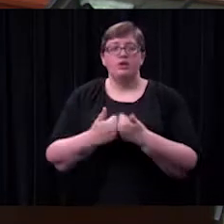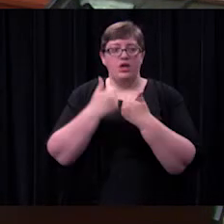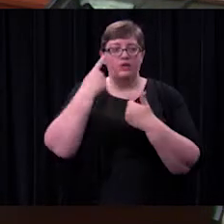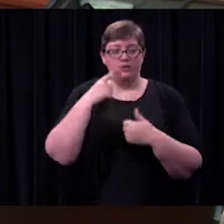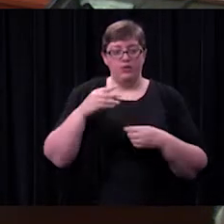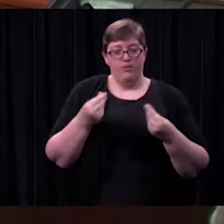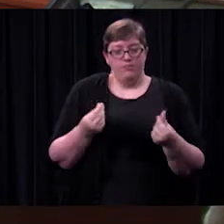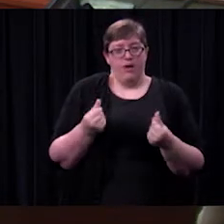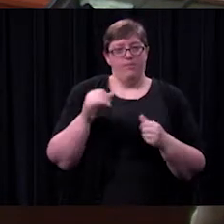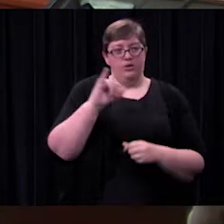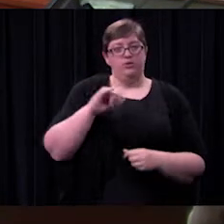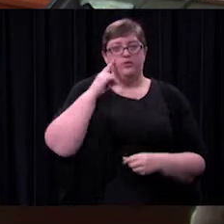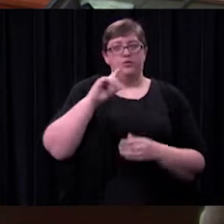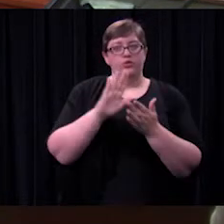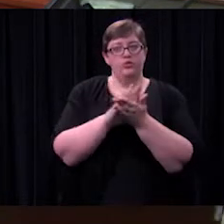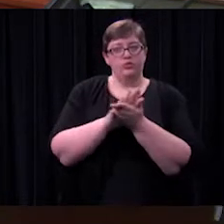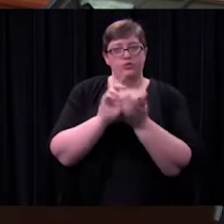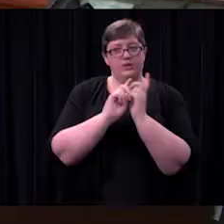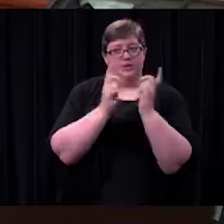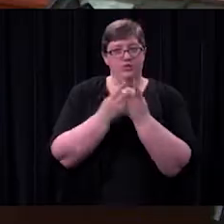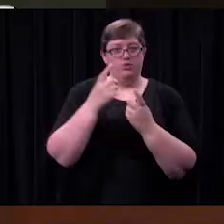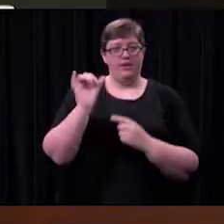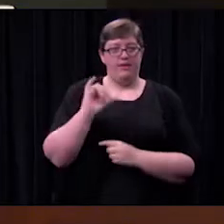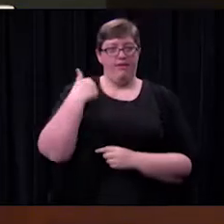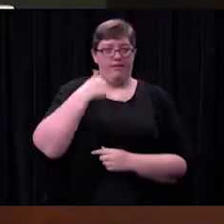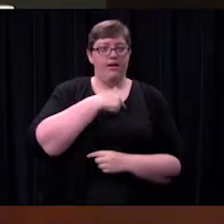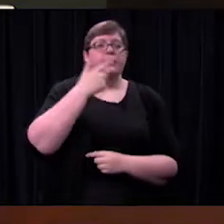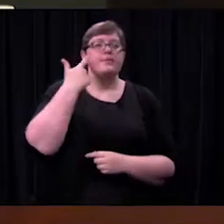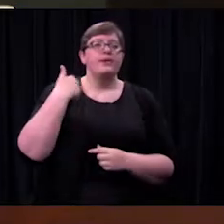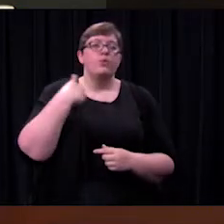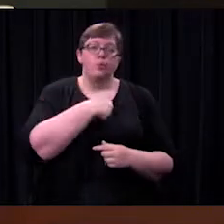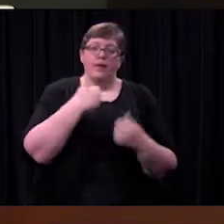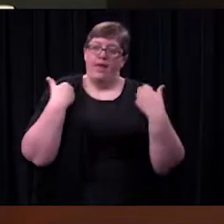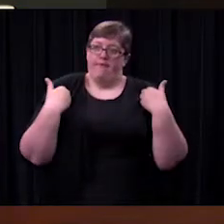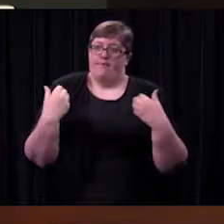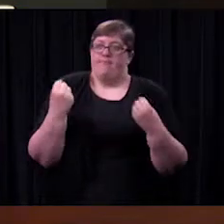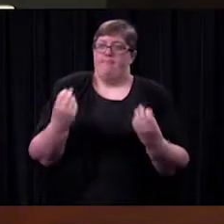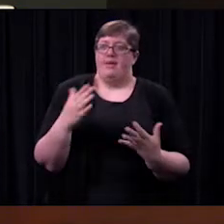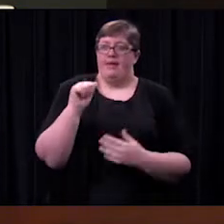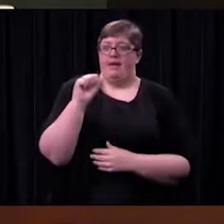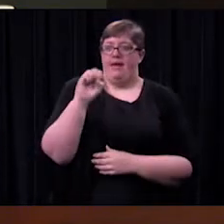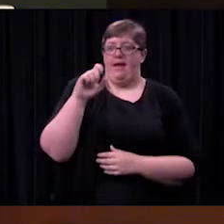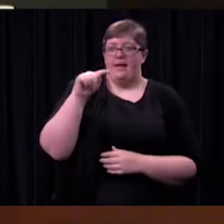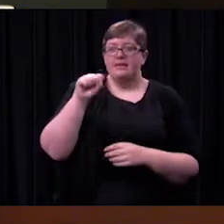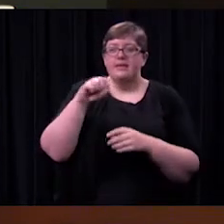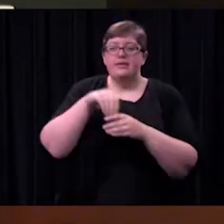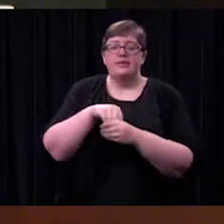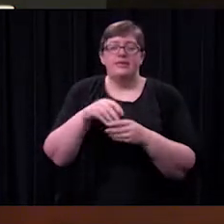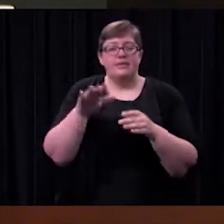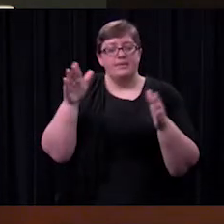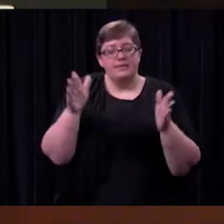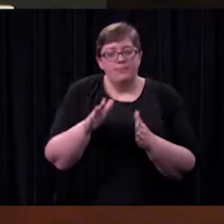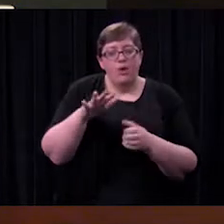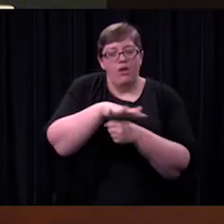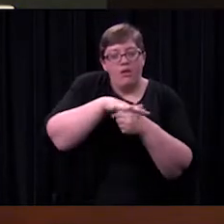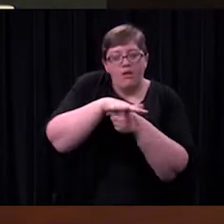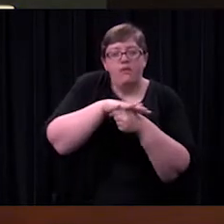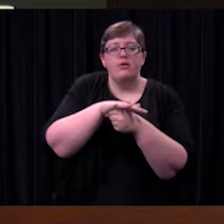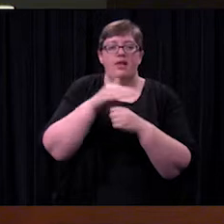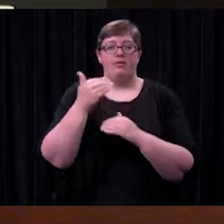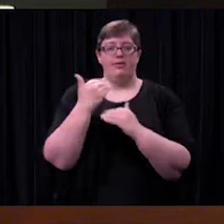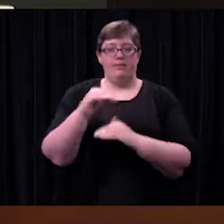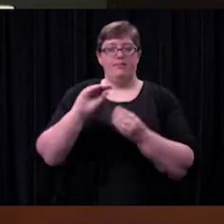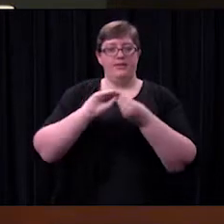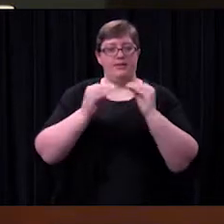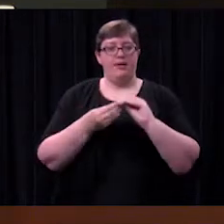a school district like us, because we have so many assets in a small area, and that limits the number of